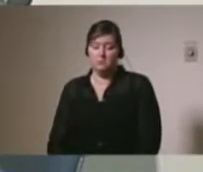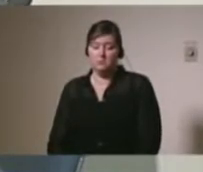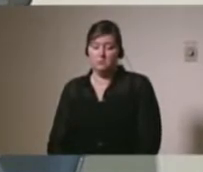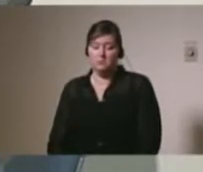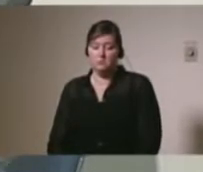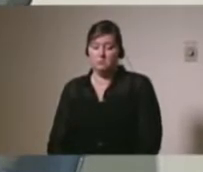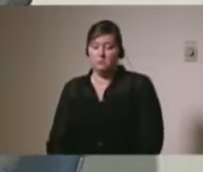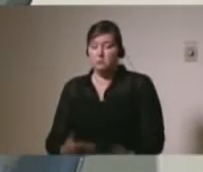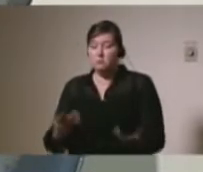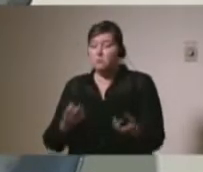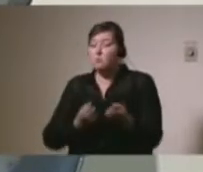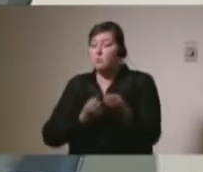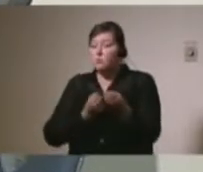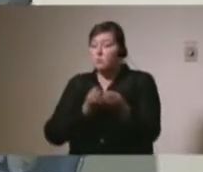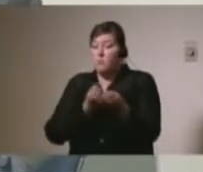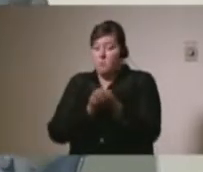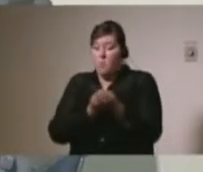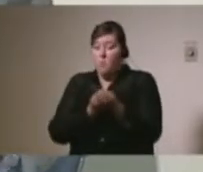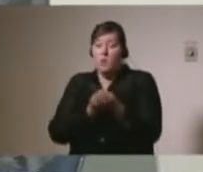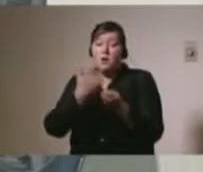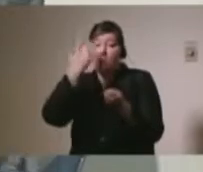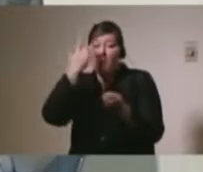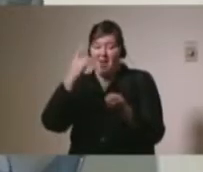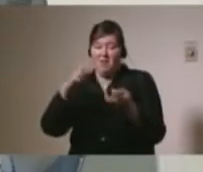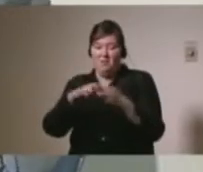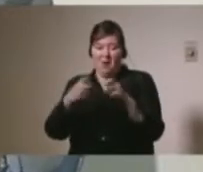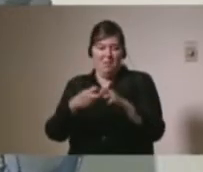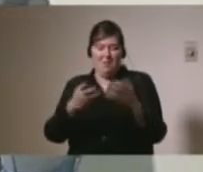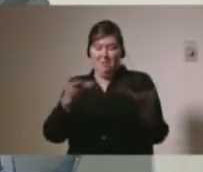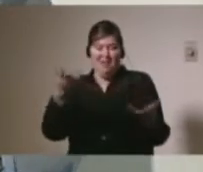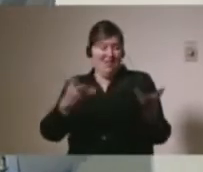solving the problem, selling part of the insurance